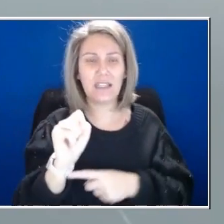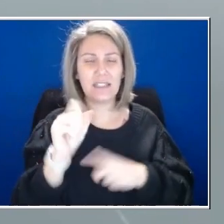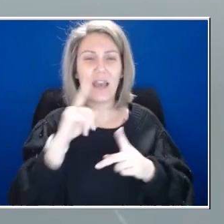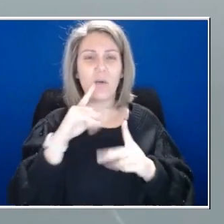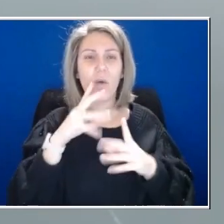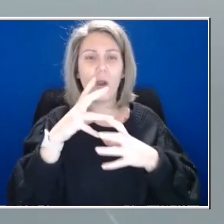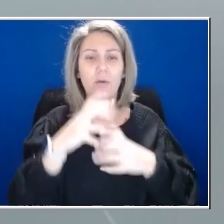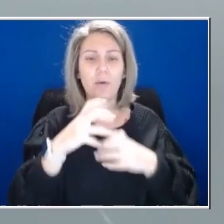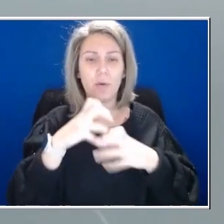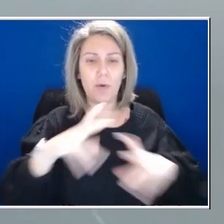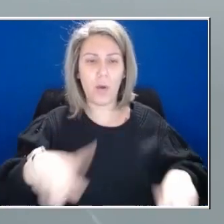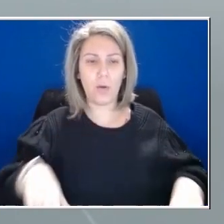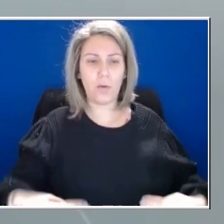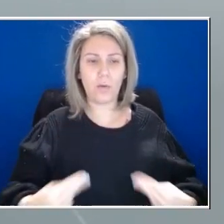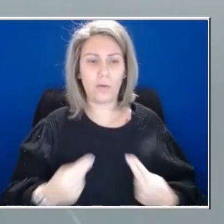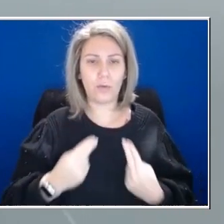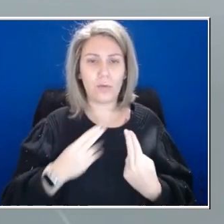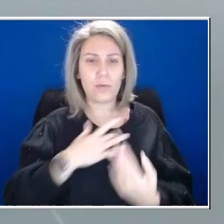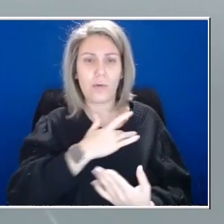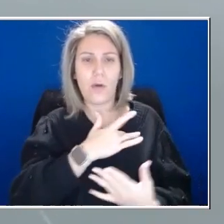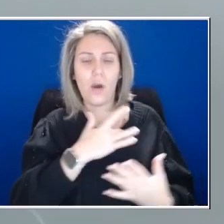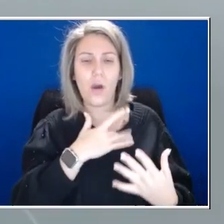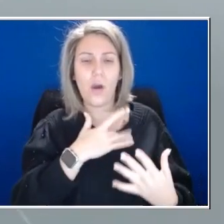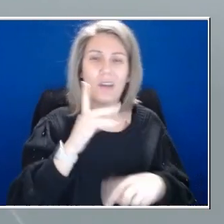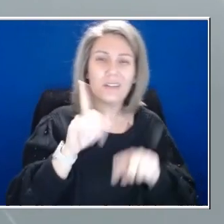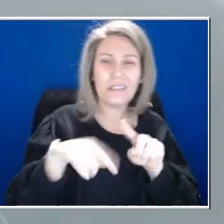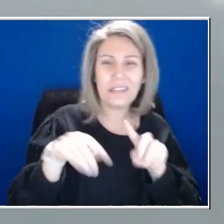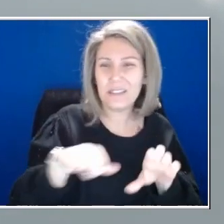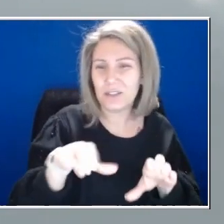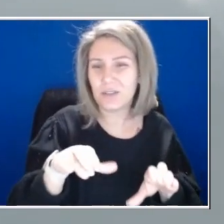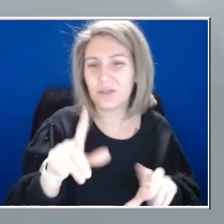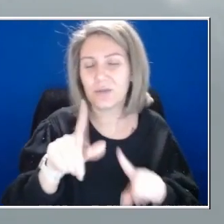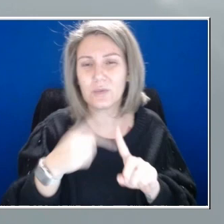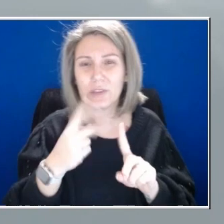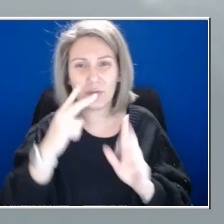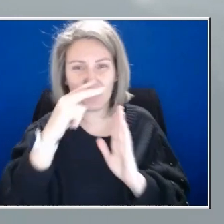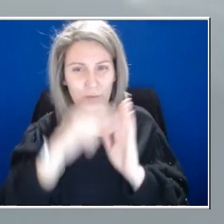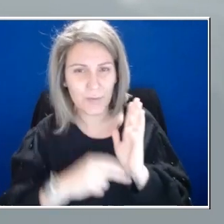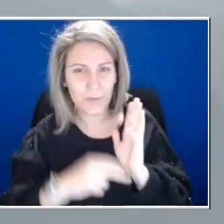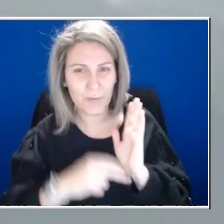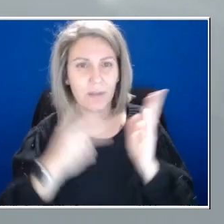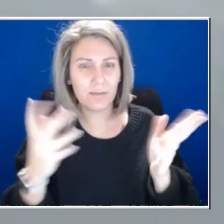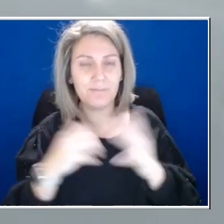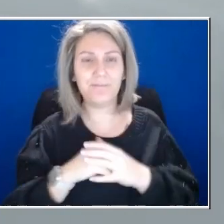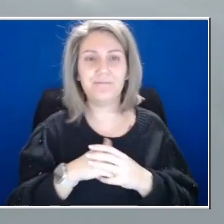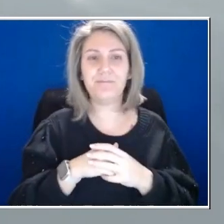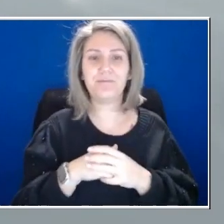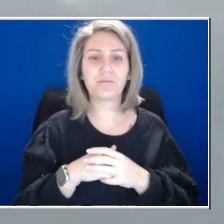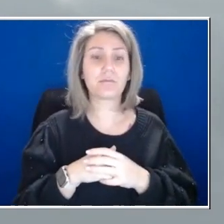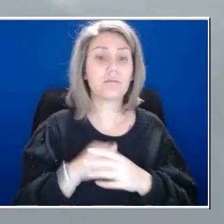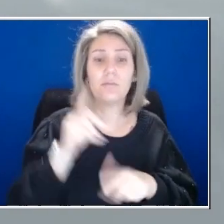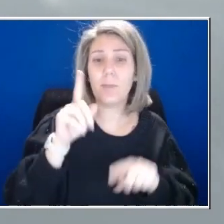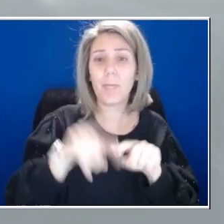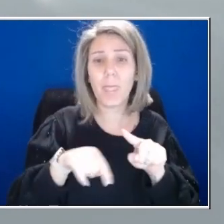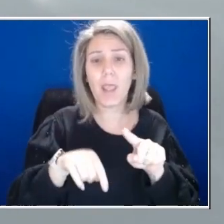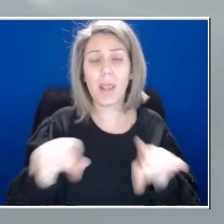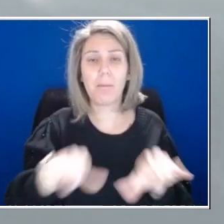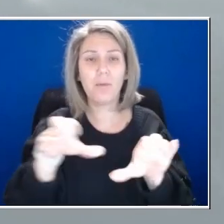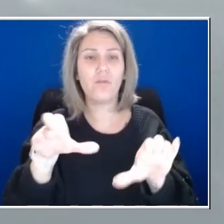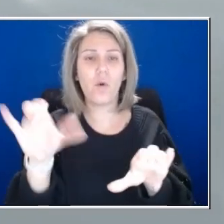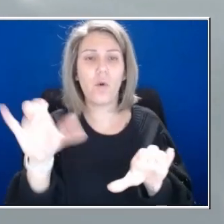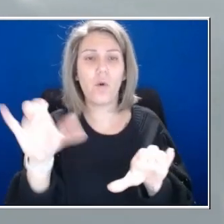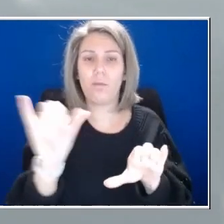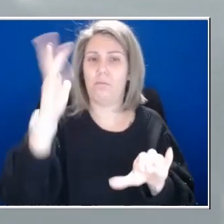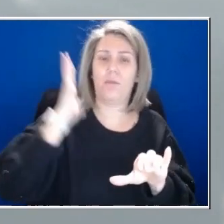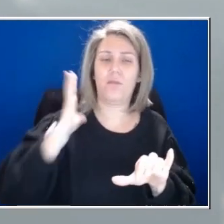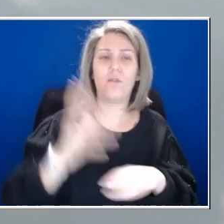the abdomen become incompetent, is what you'll see when you read about it, which basically means they're unable to perform at the level they were before. And as you